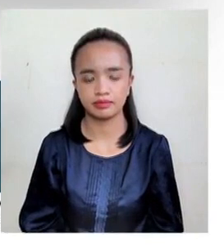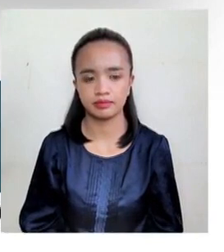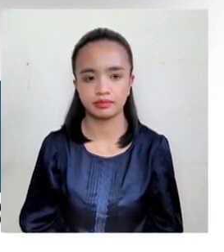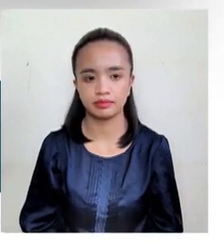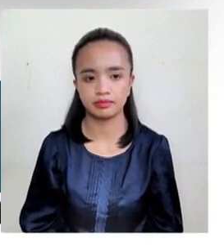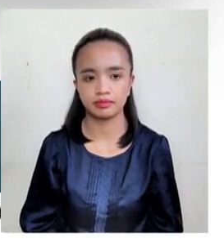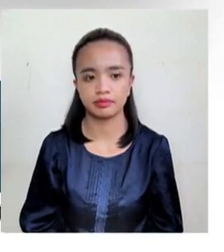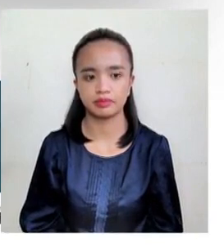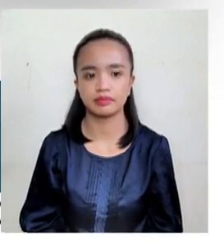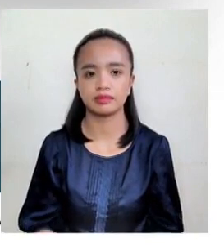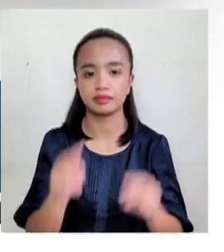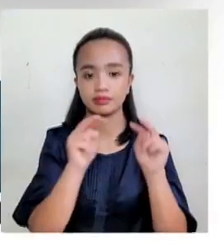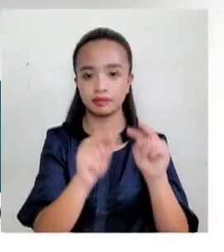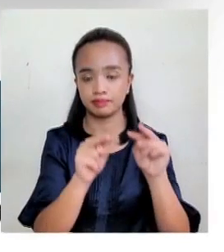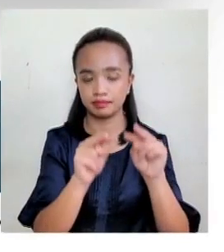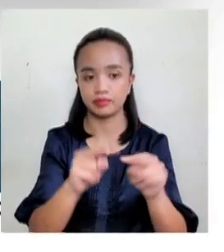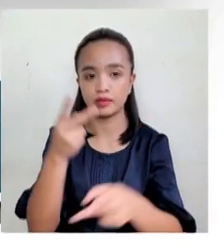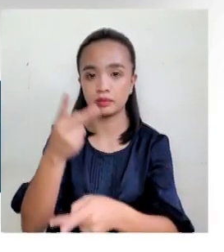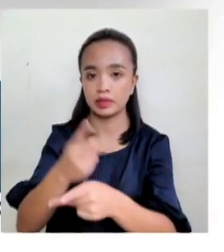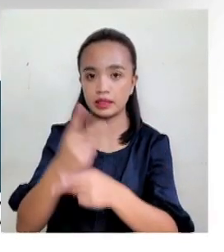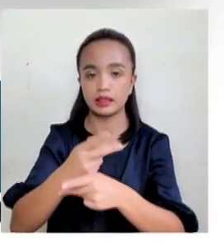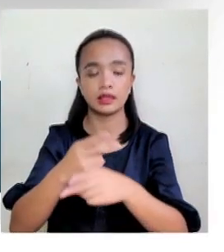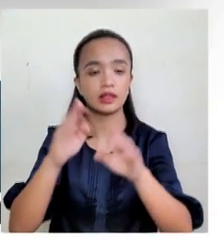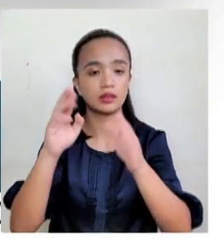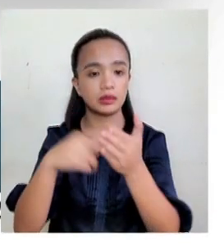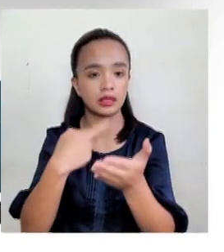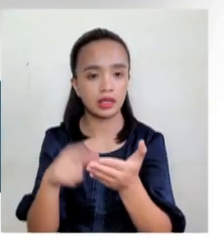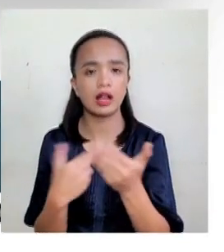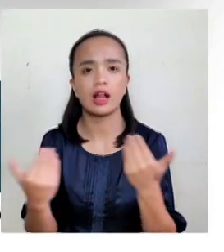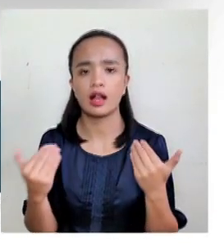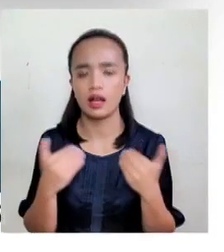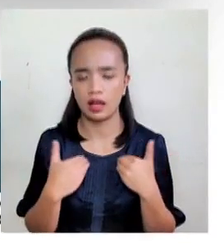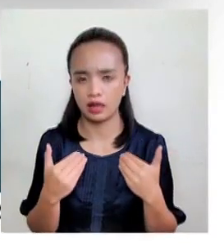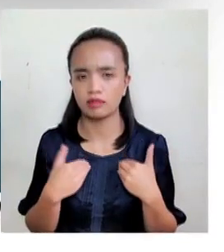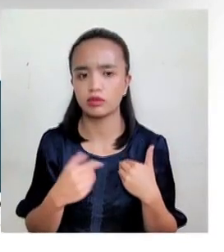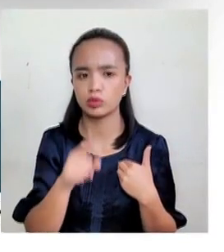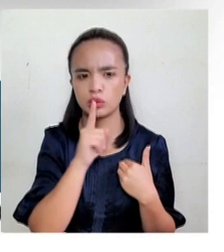ng Bantay Bigas ay meron pa ng